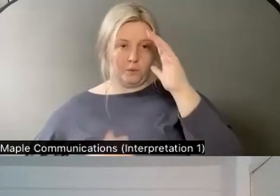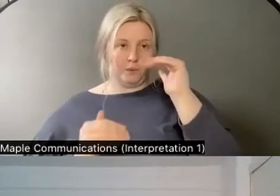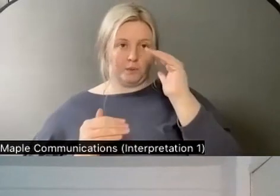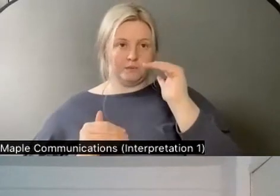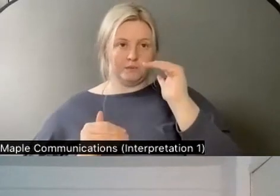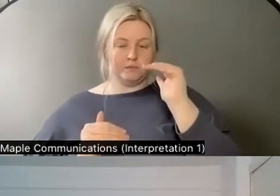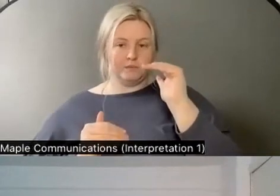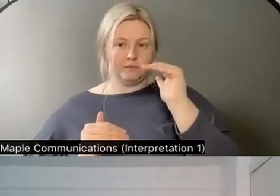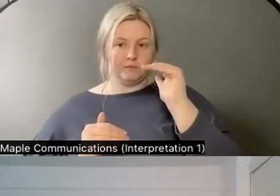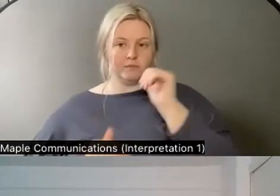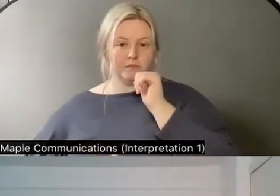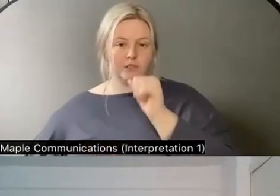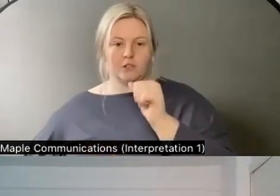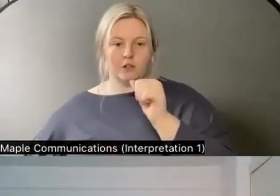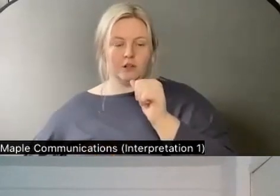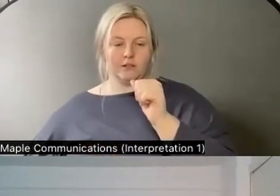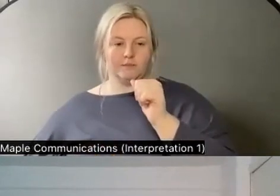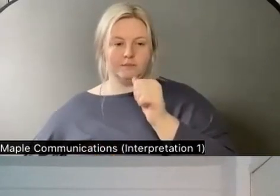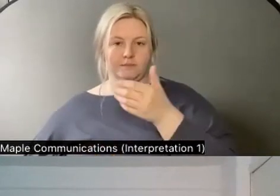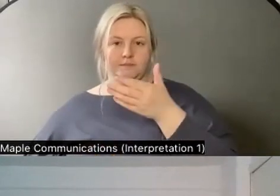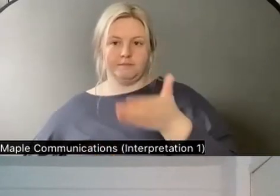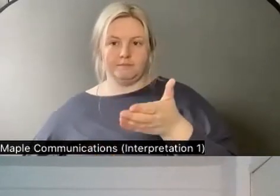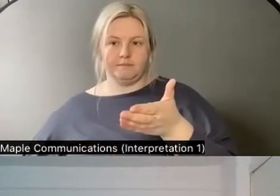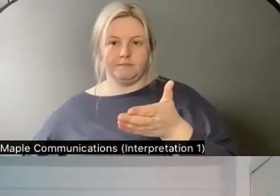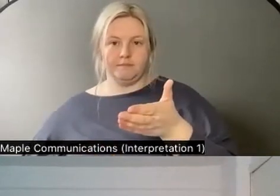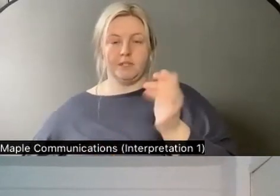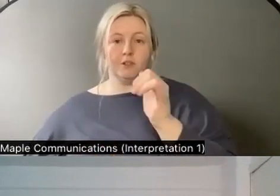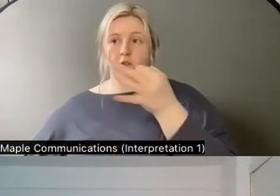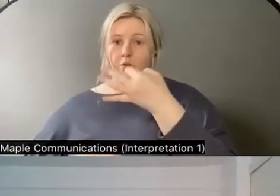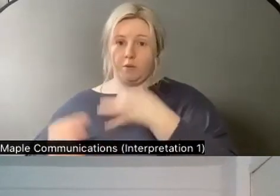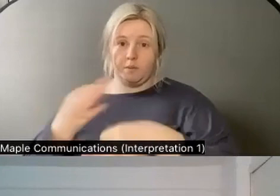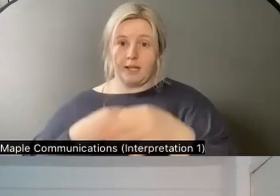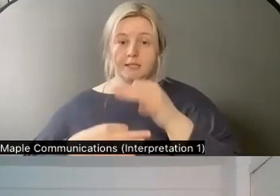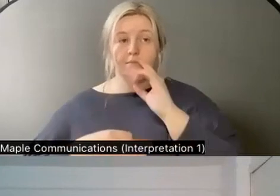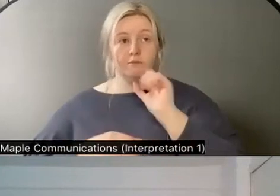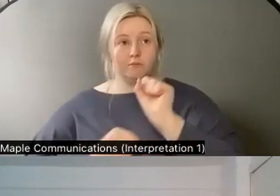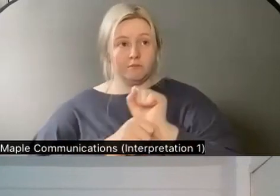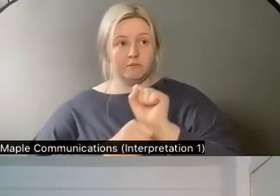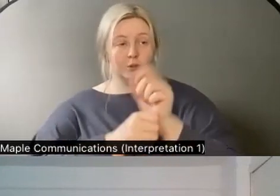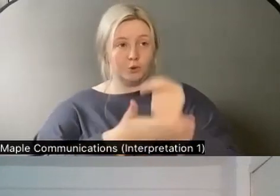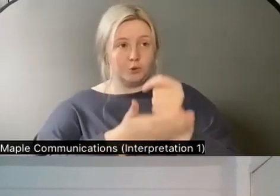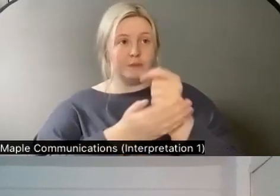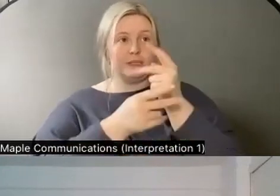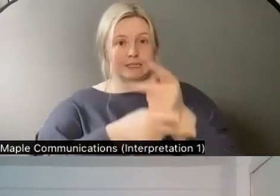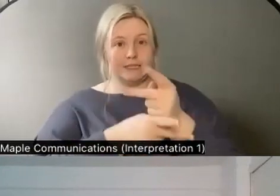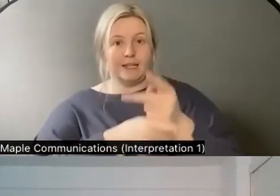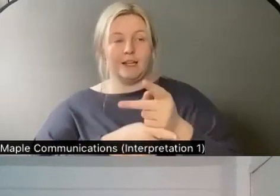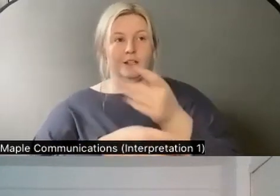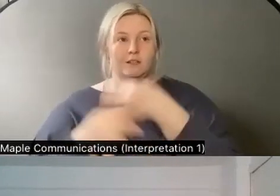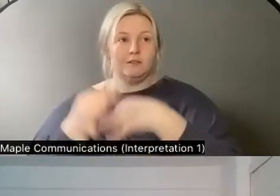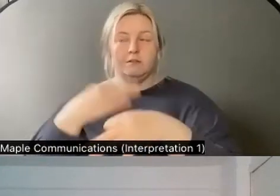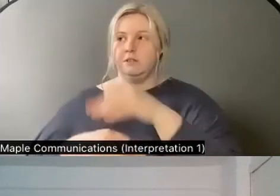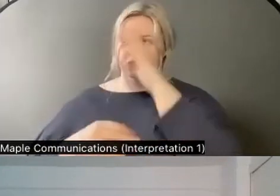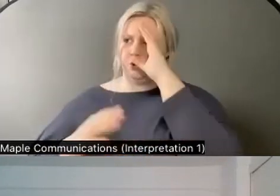more palatable, hope is not a replacement for actual care, that it is also a kind